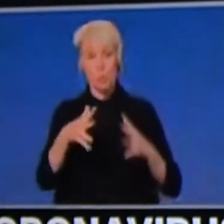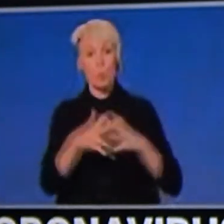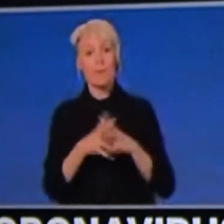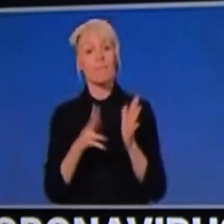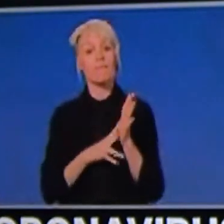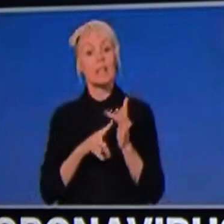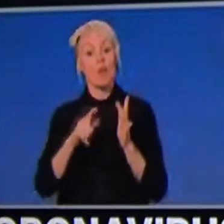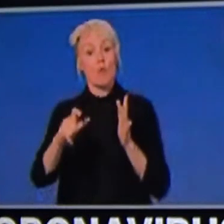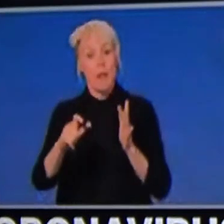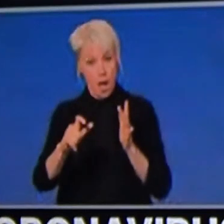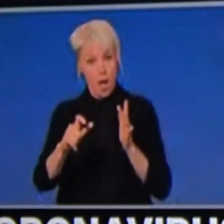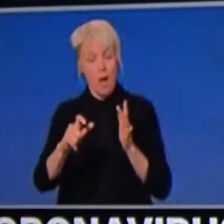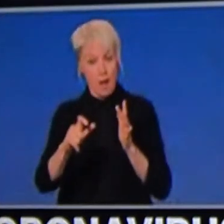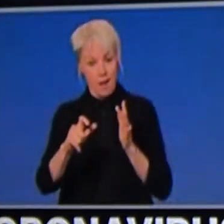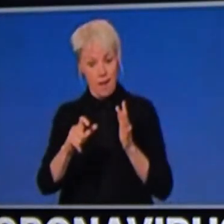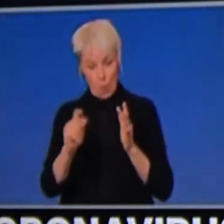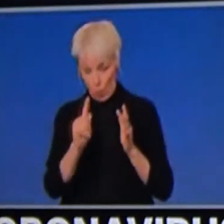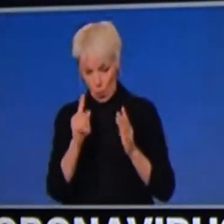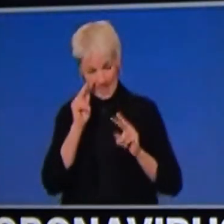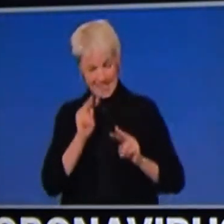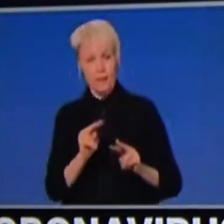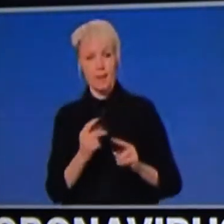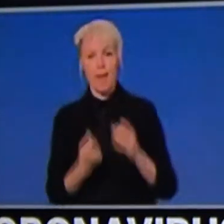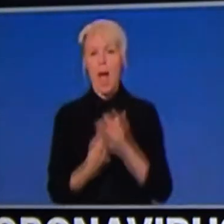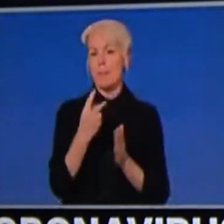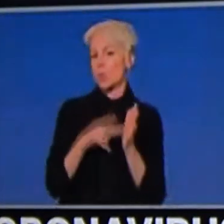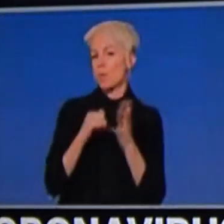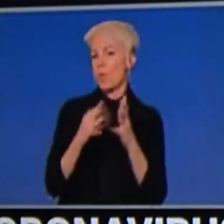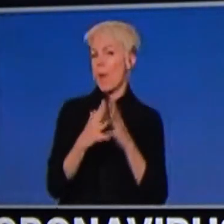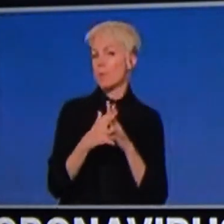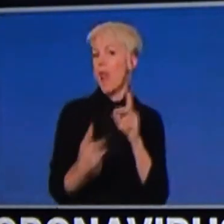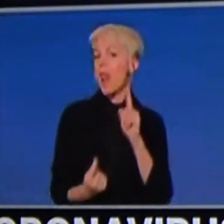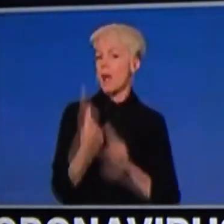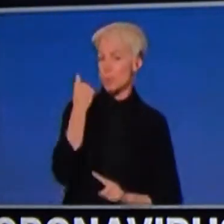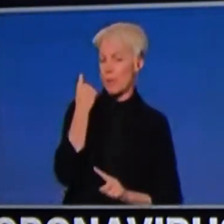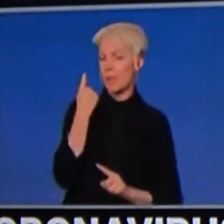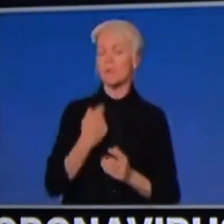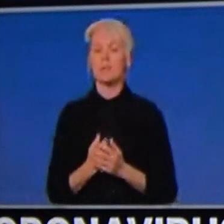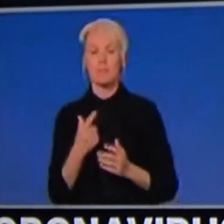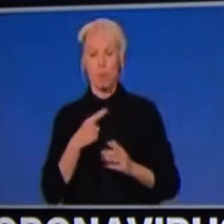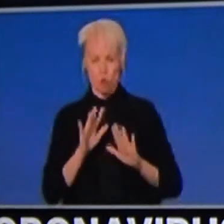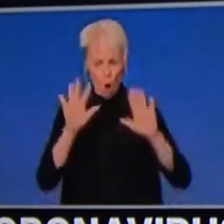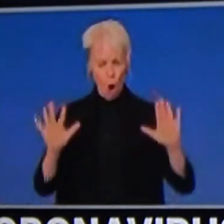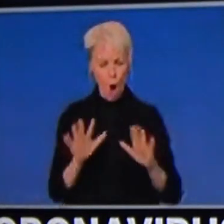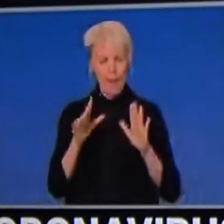you were seeing in New South Wales just a week or so ago, as they were coming into the term break.